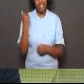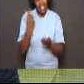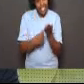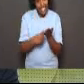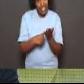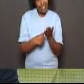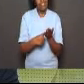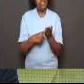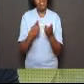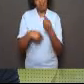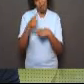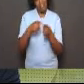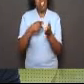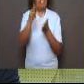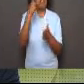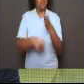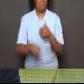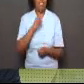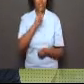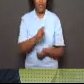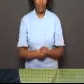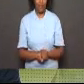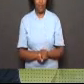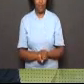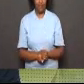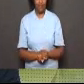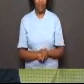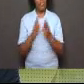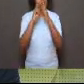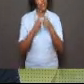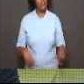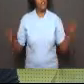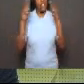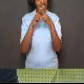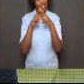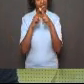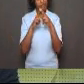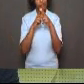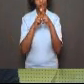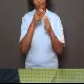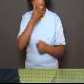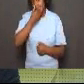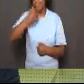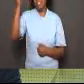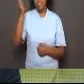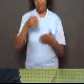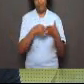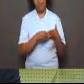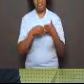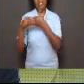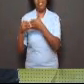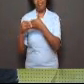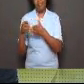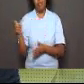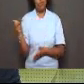paid for it. We learned that federalism is based on a principle